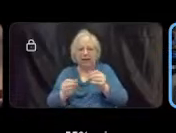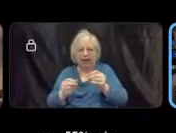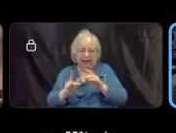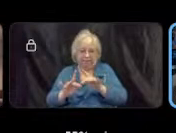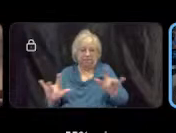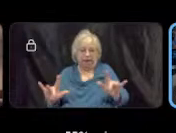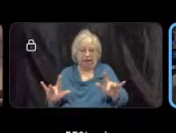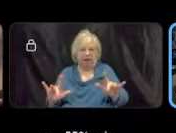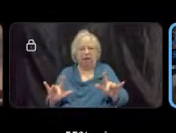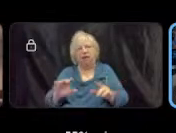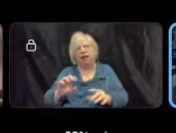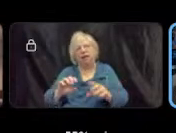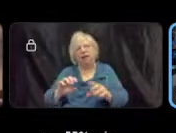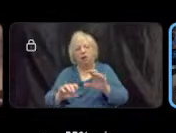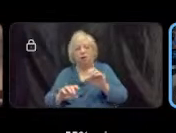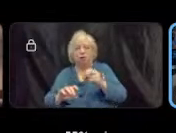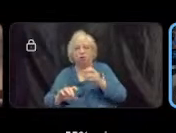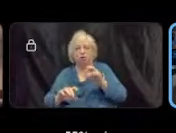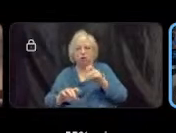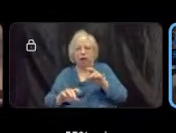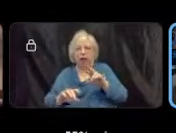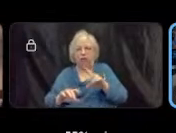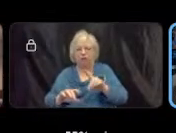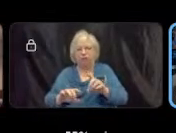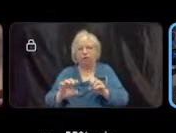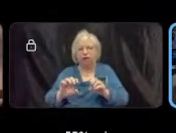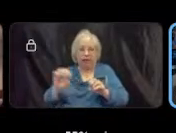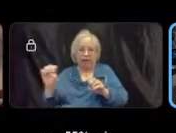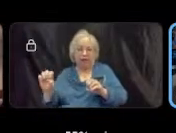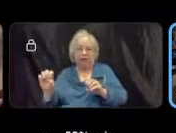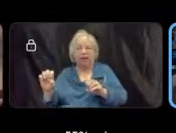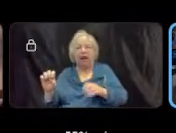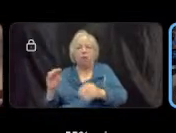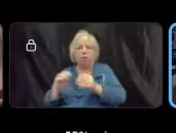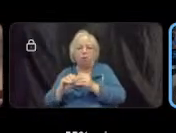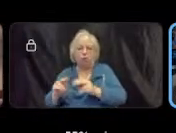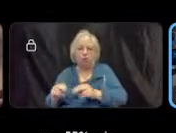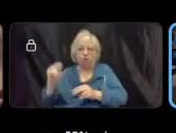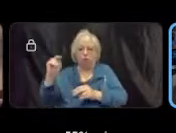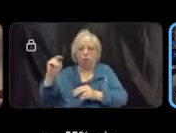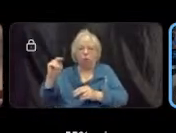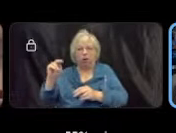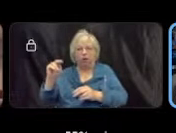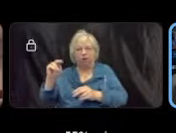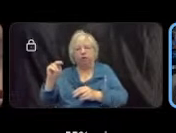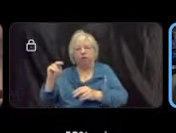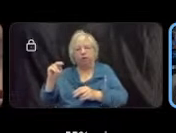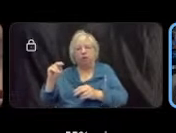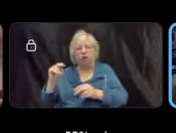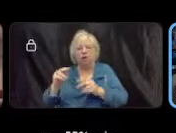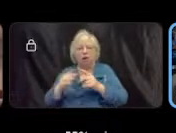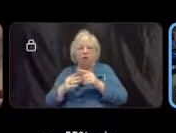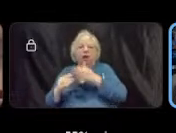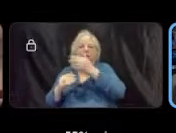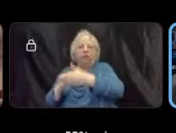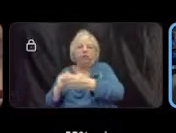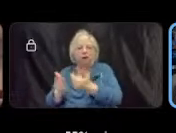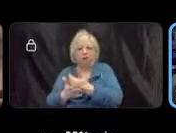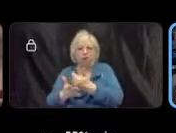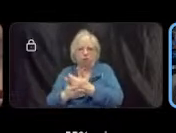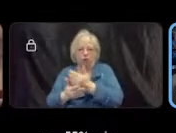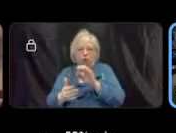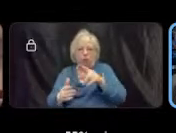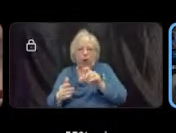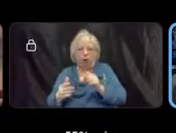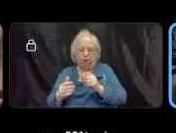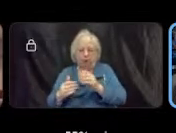east side of Shackelford and also further to the north on the other side of the new apartments that are being constructed to the